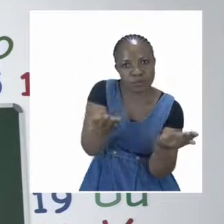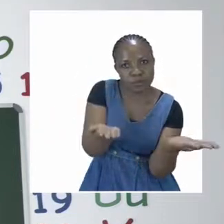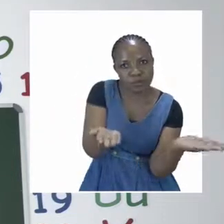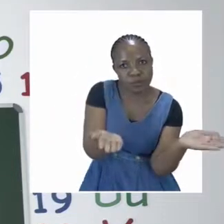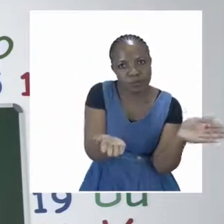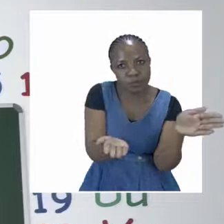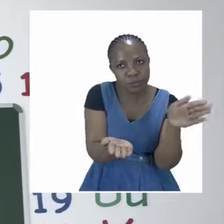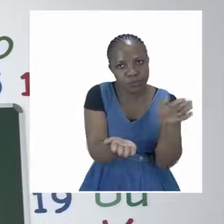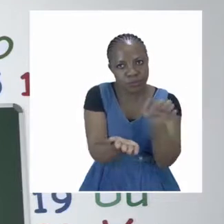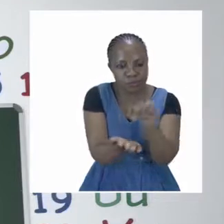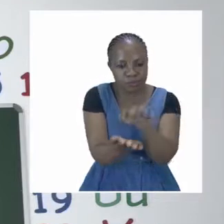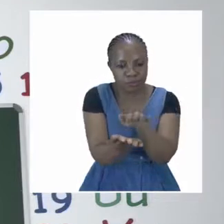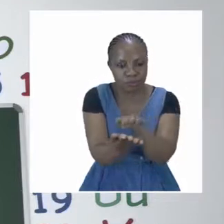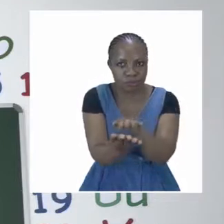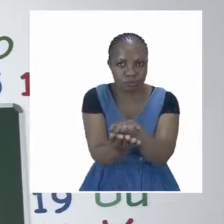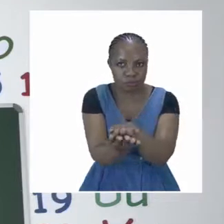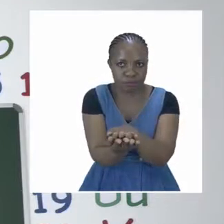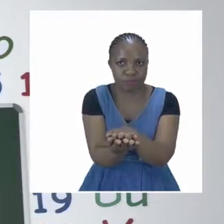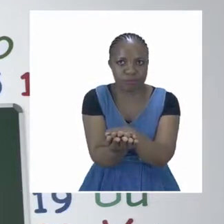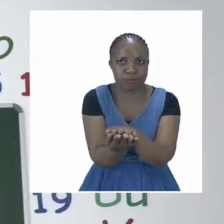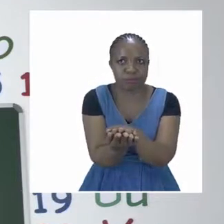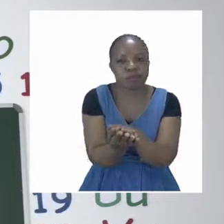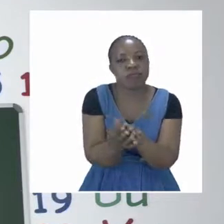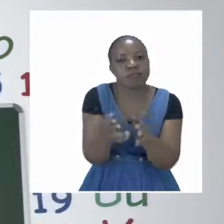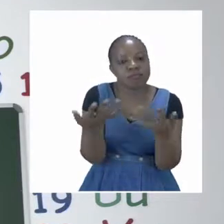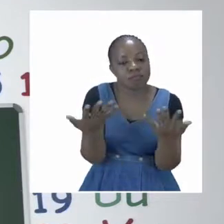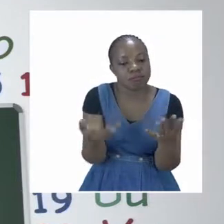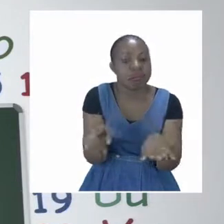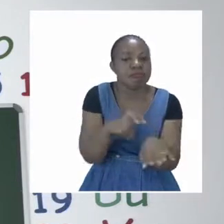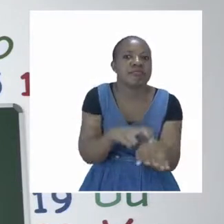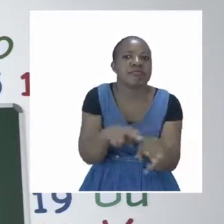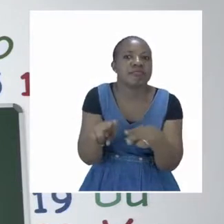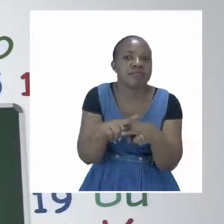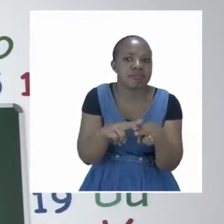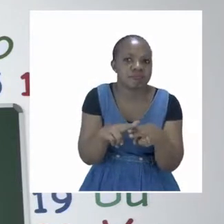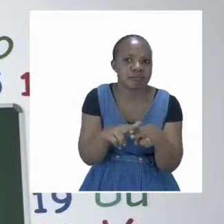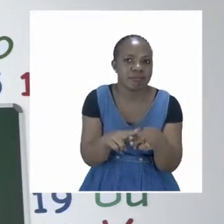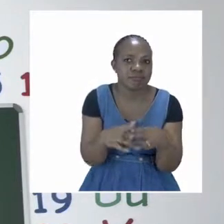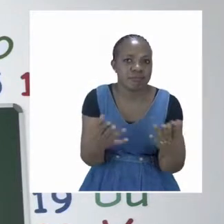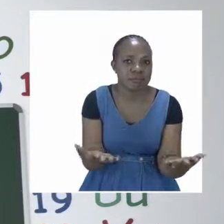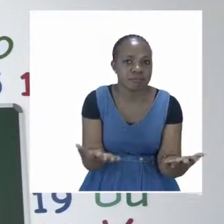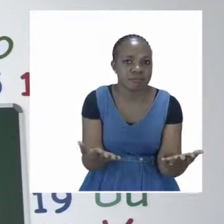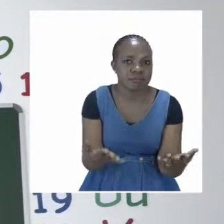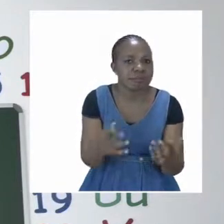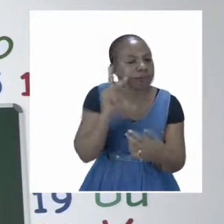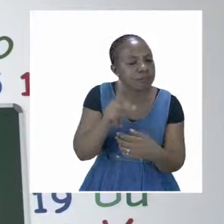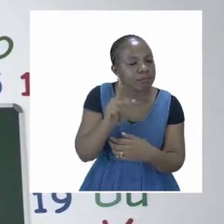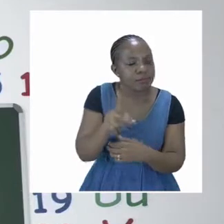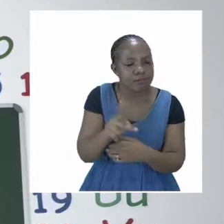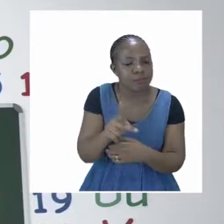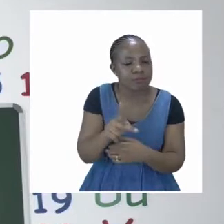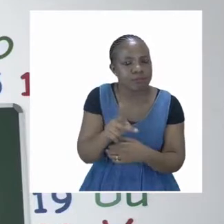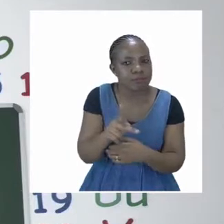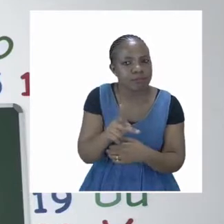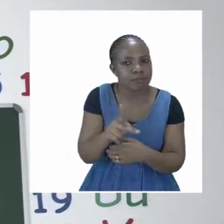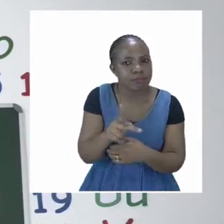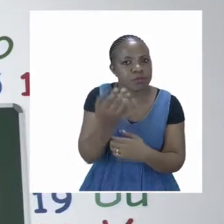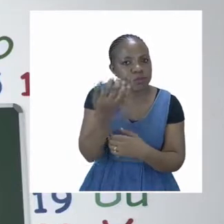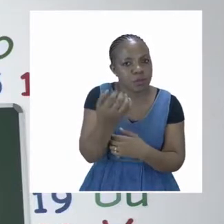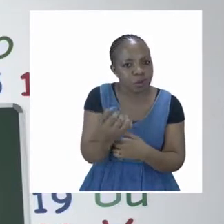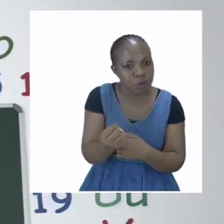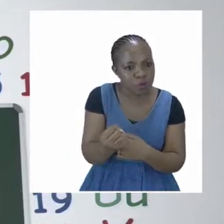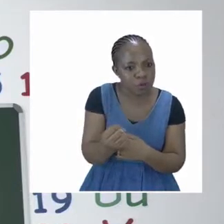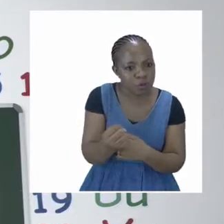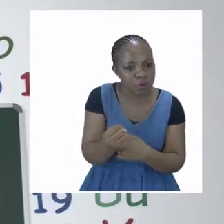it for ready to use. But there is more. We are also available on